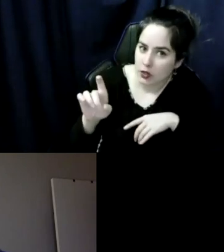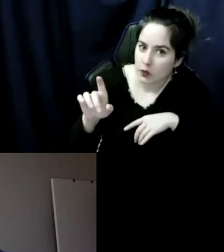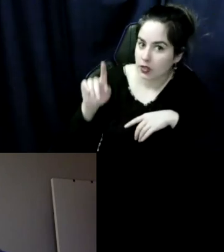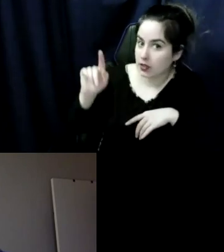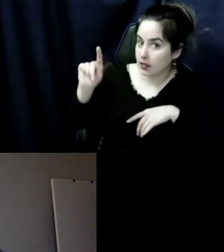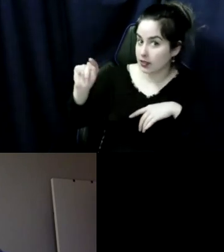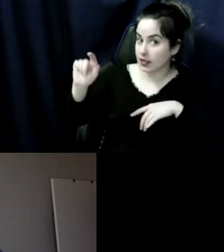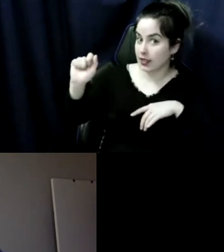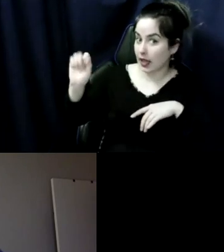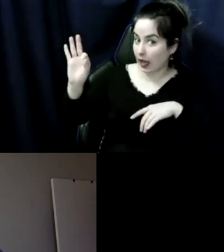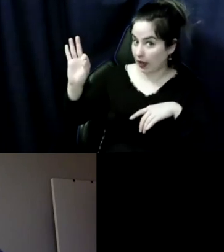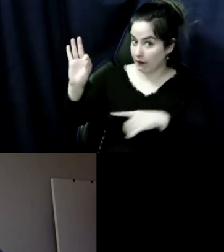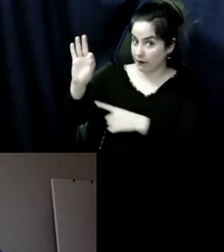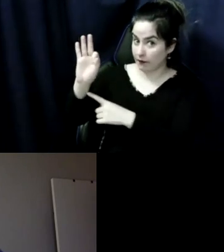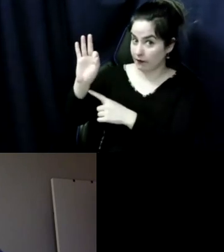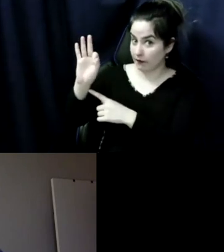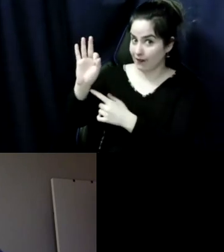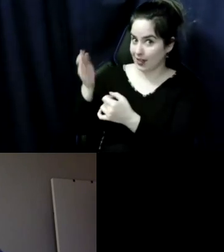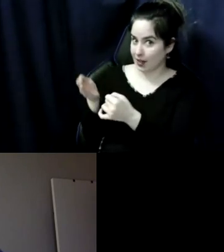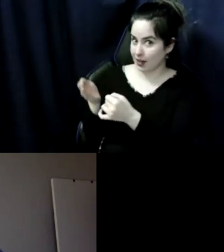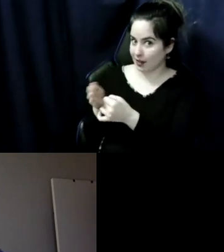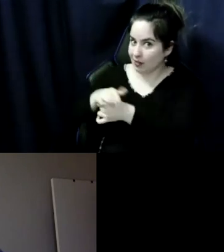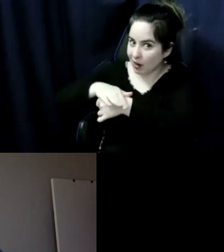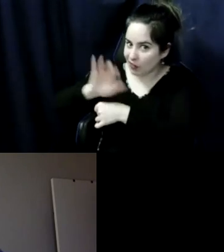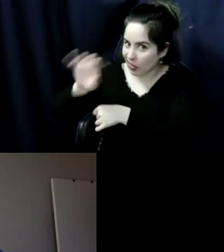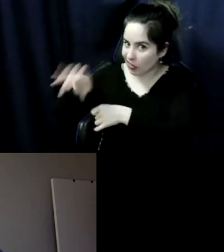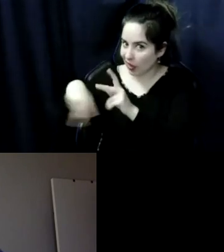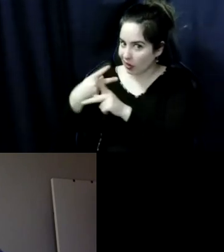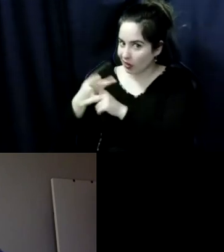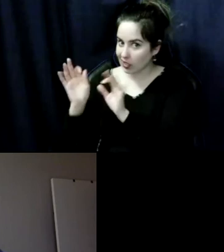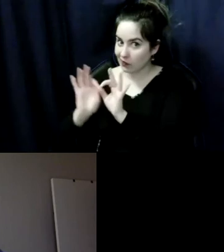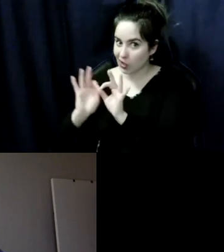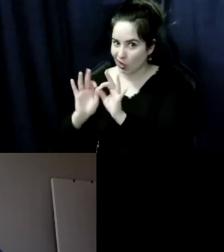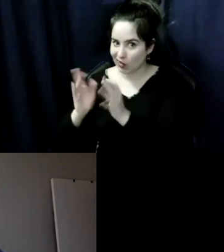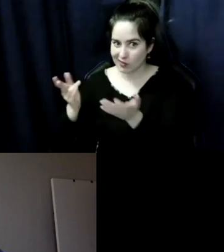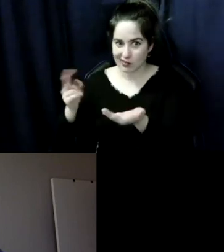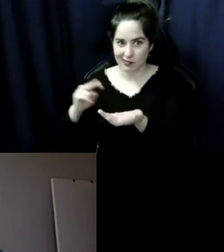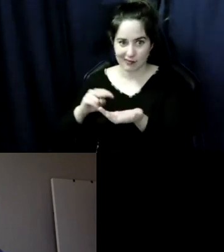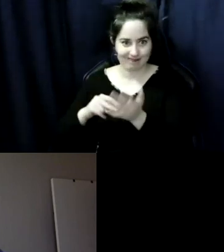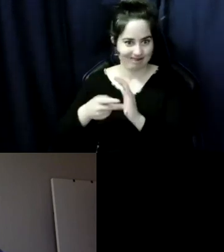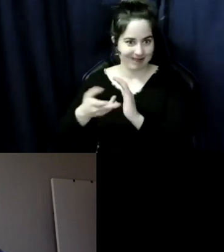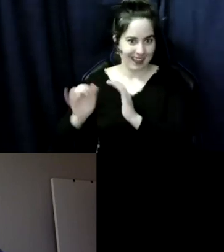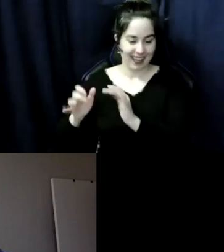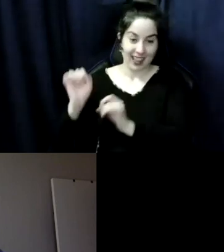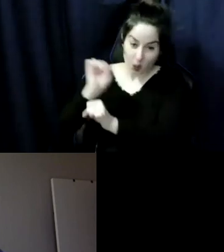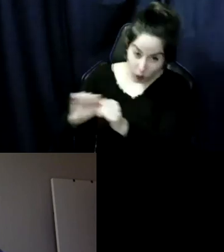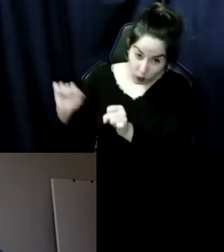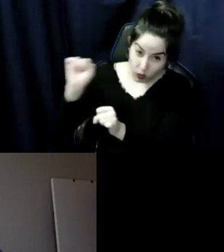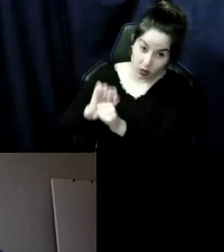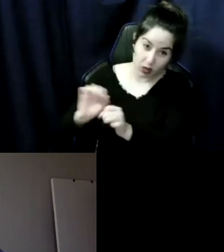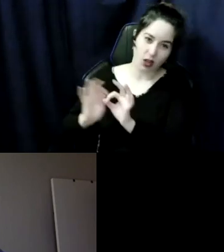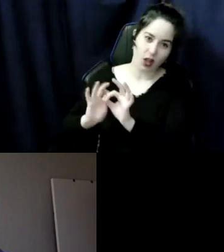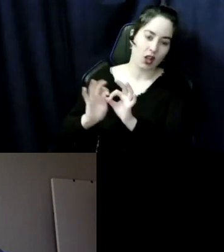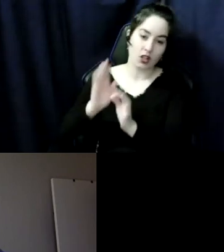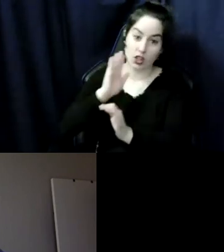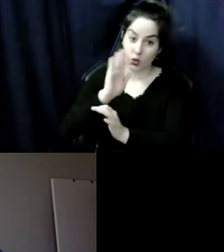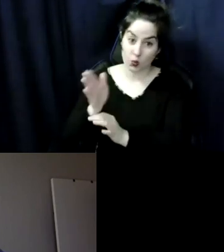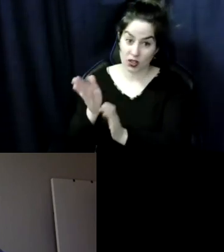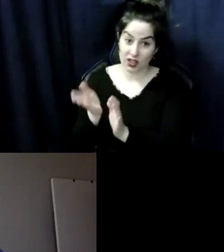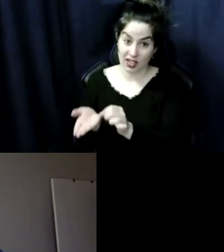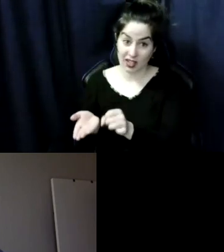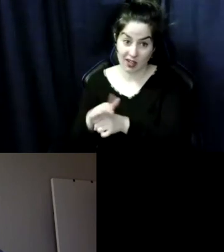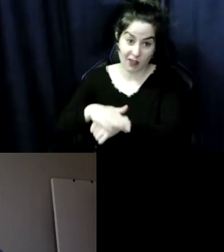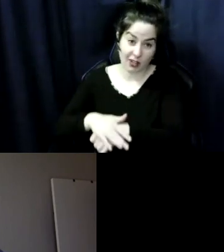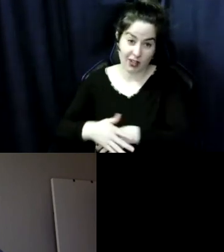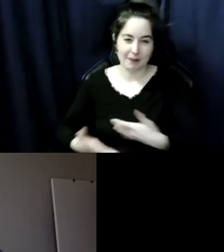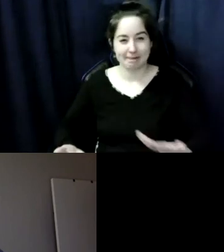like cover those costs, you know what I mean? Like those labor costs, like I think the answer would be no, like similar